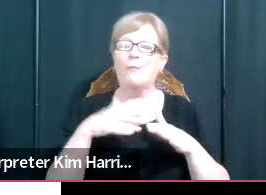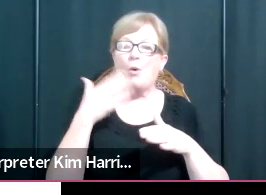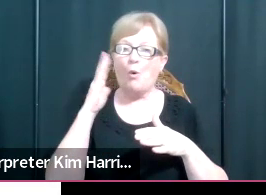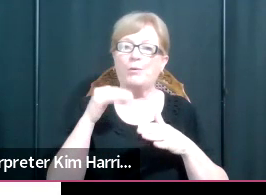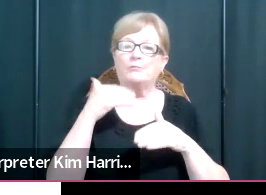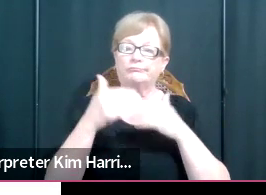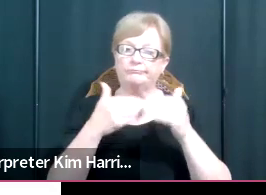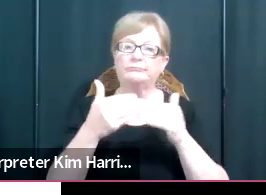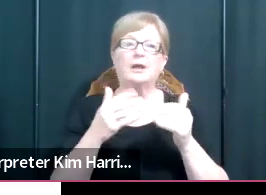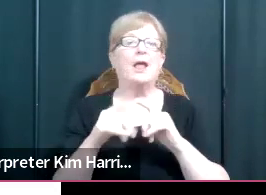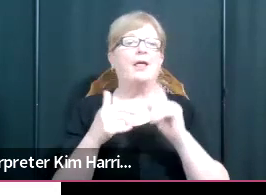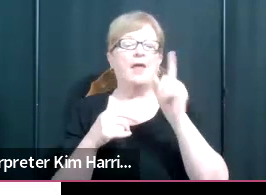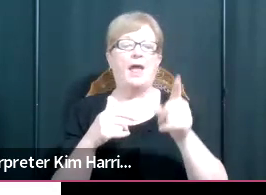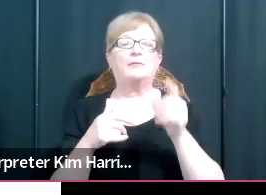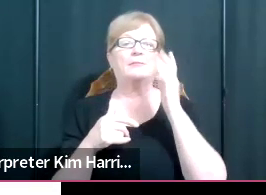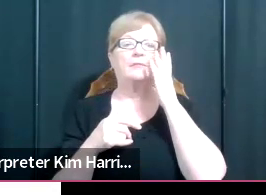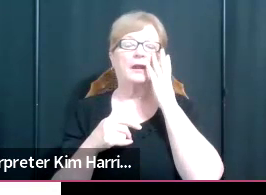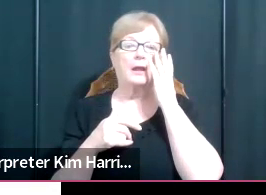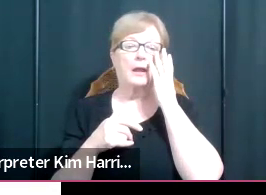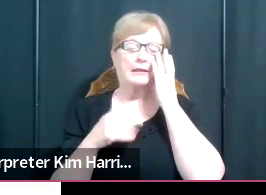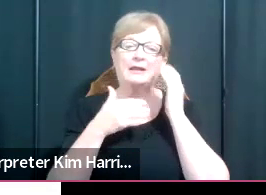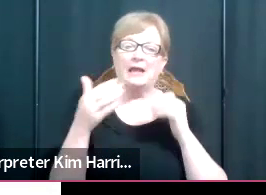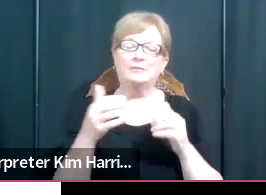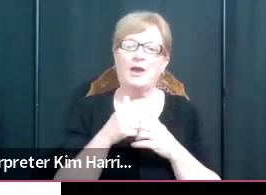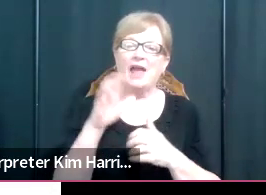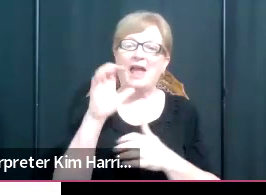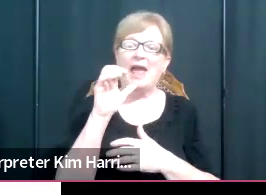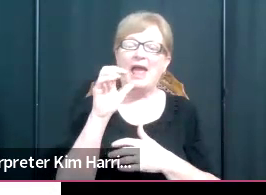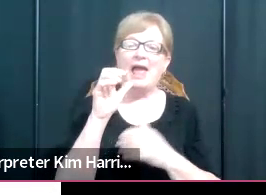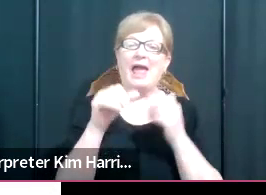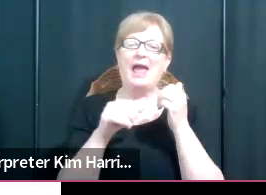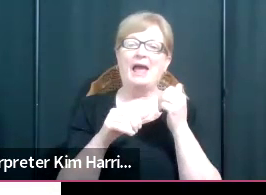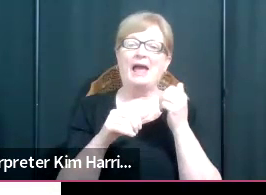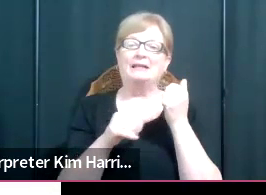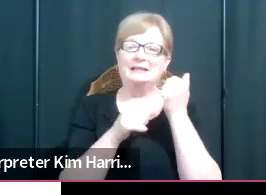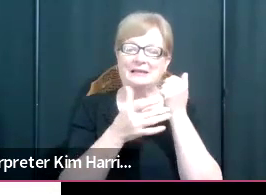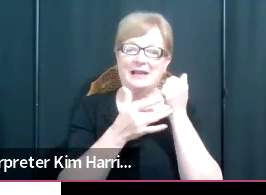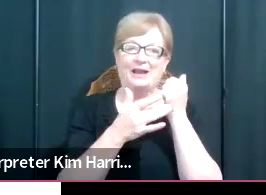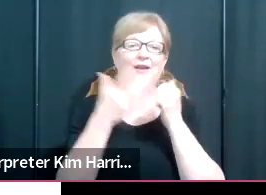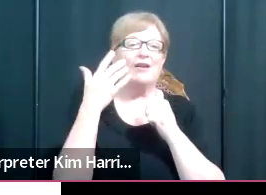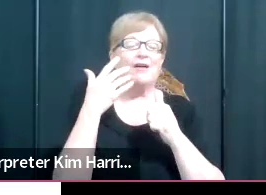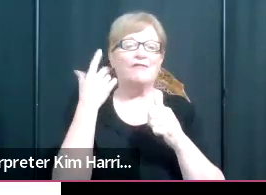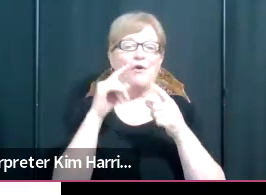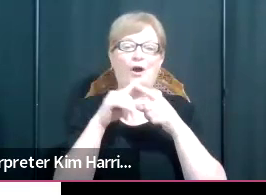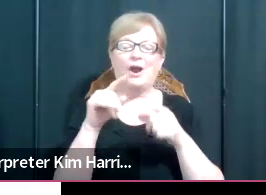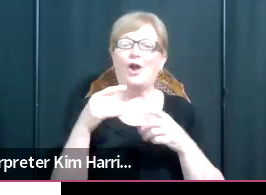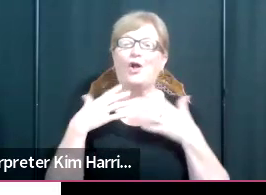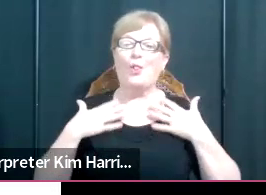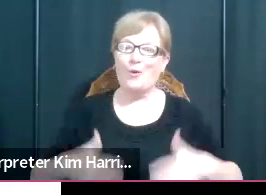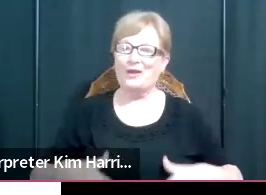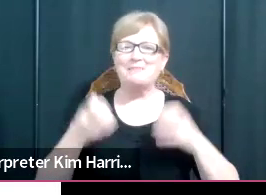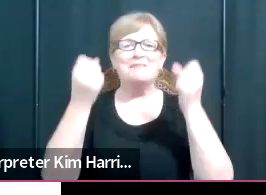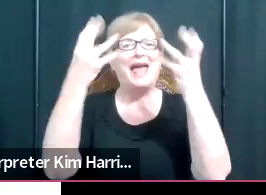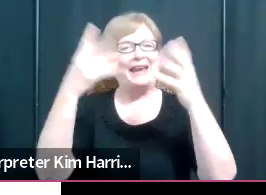The next thing that we have is AT for clothing. We have all different kinds of